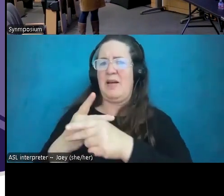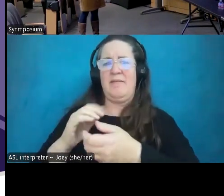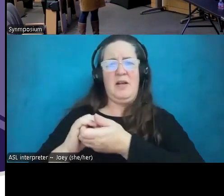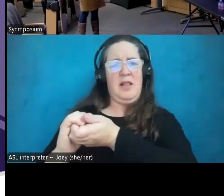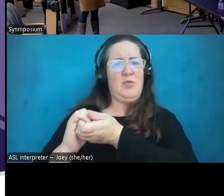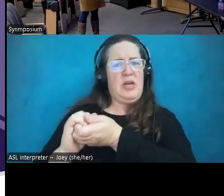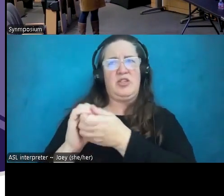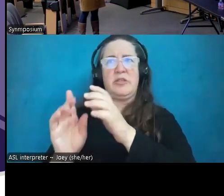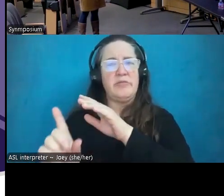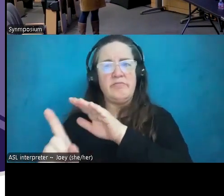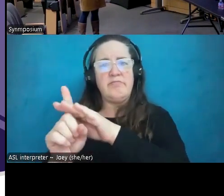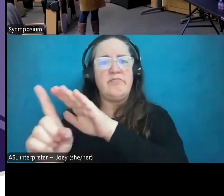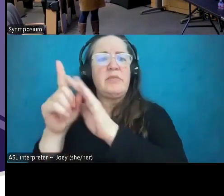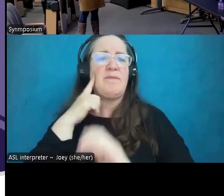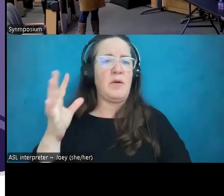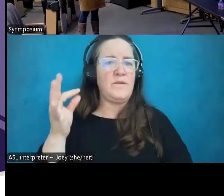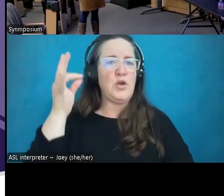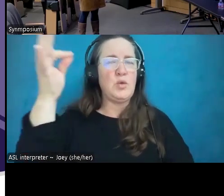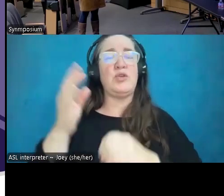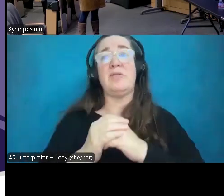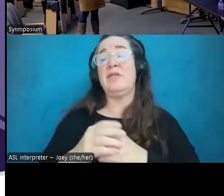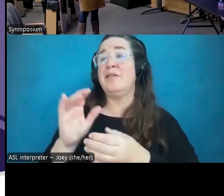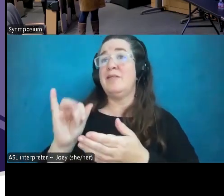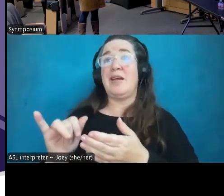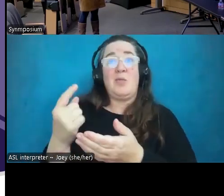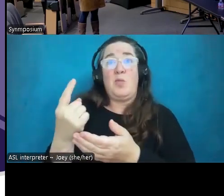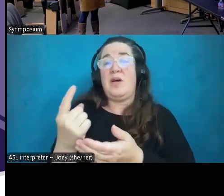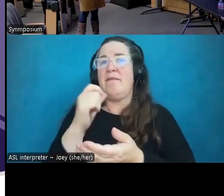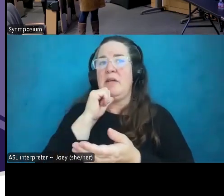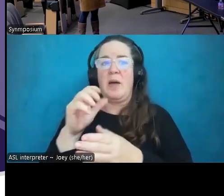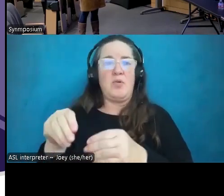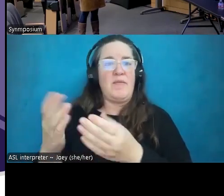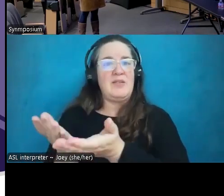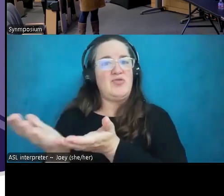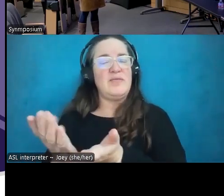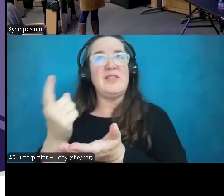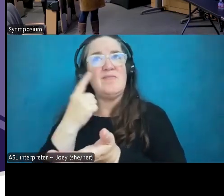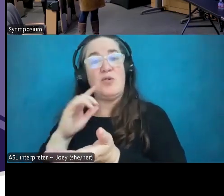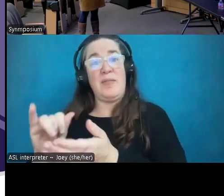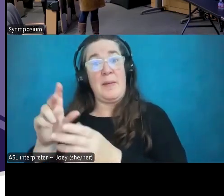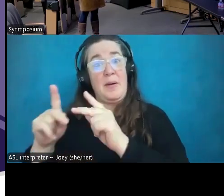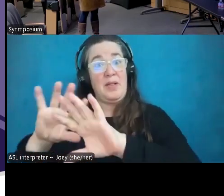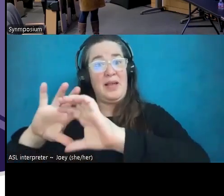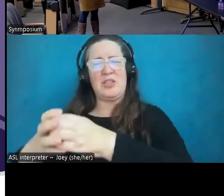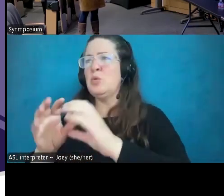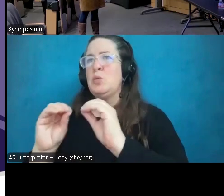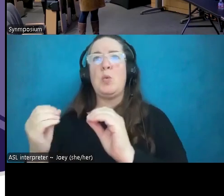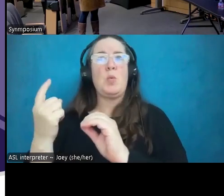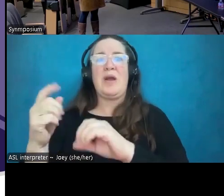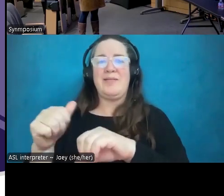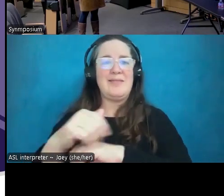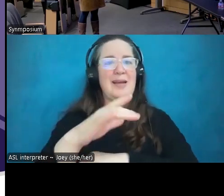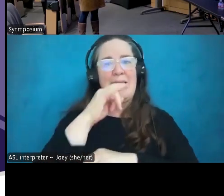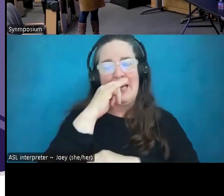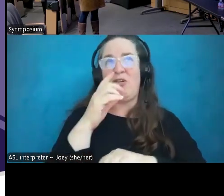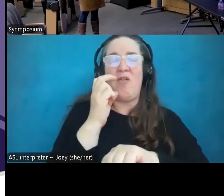underserved populations, but it wasn't mentioned, because as far as I know, there's nowhere to send a kid, and it's just so hard to get them the help that they need,